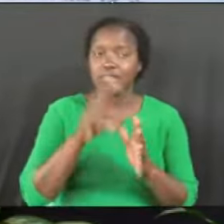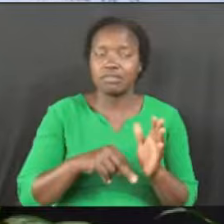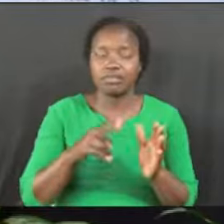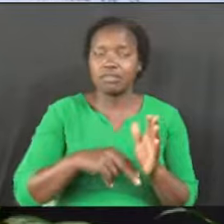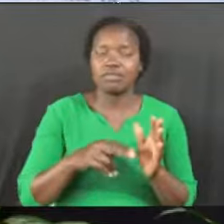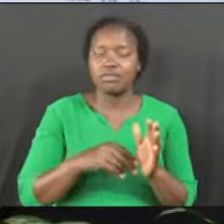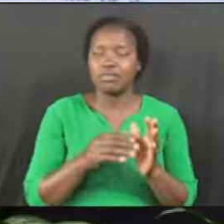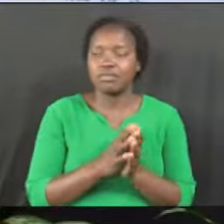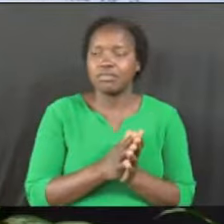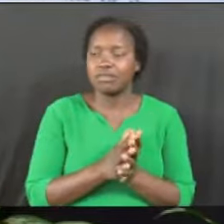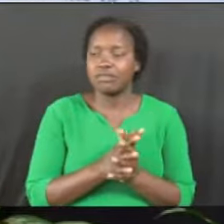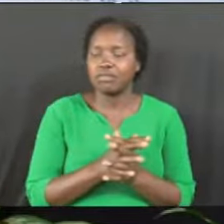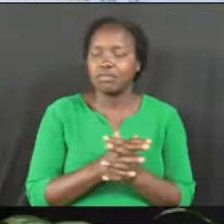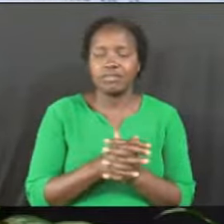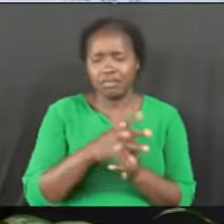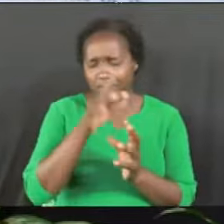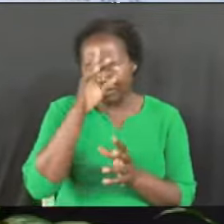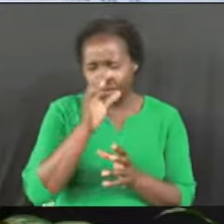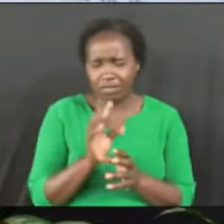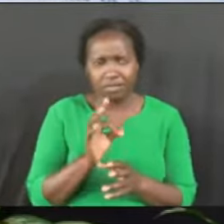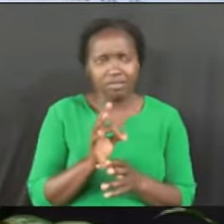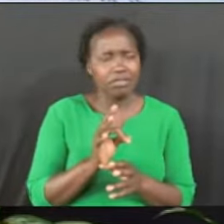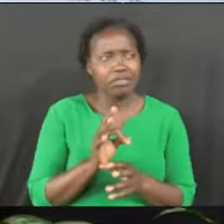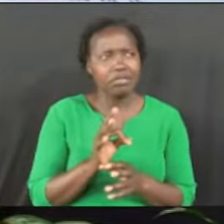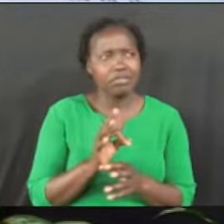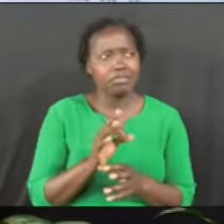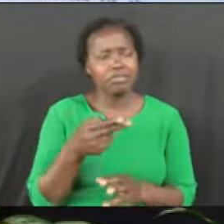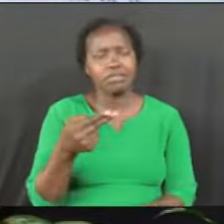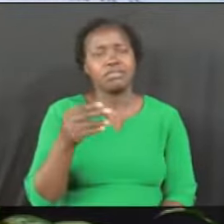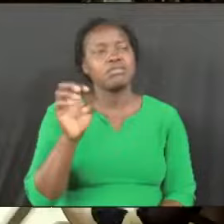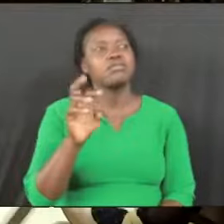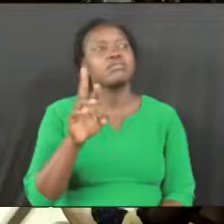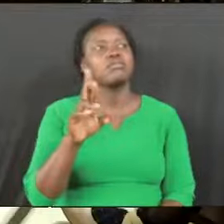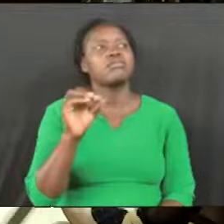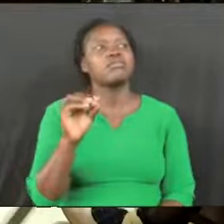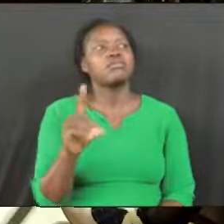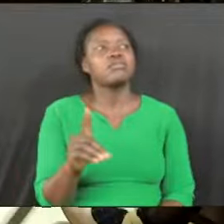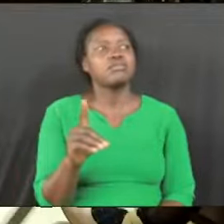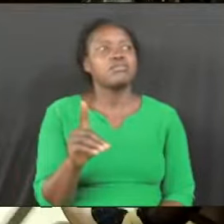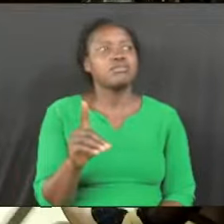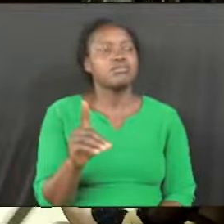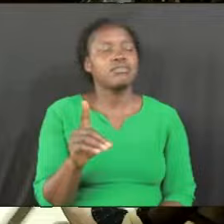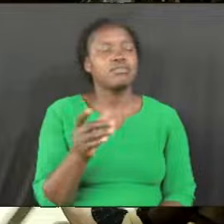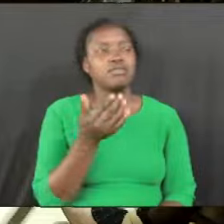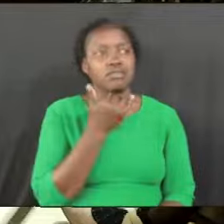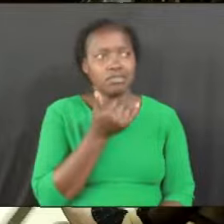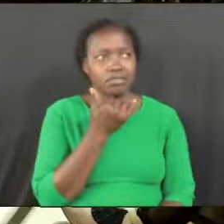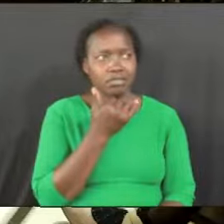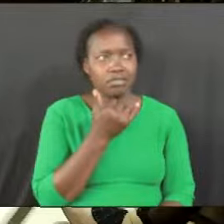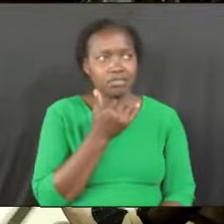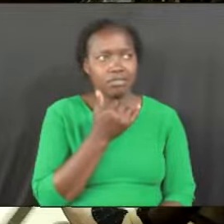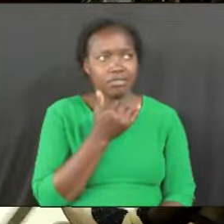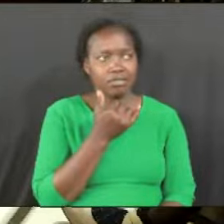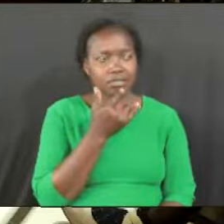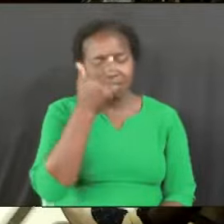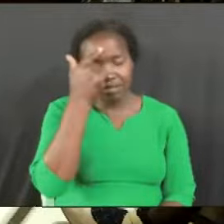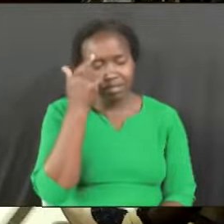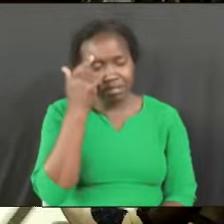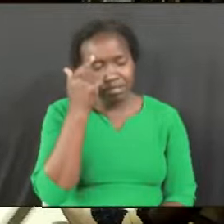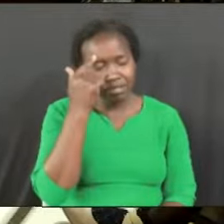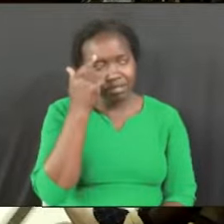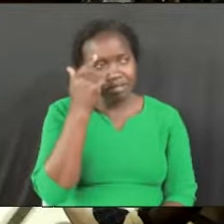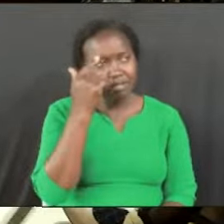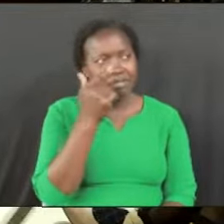today. Firstly, Herod went wrong because he was